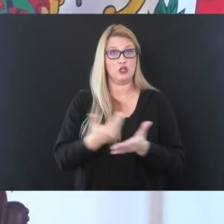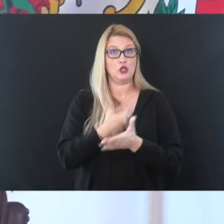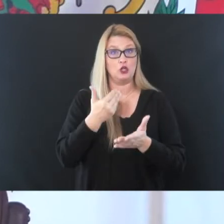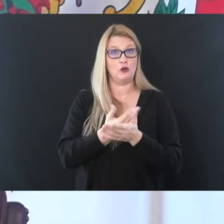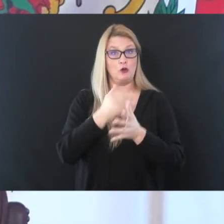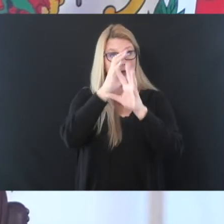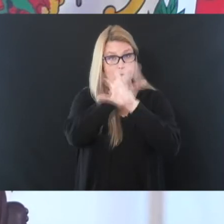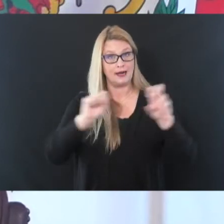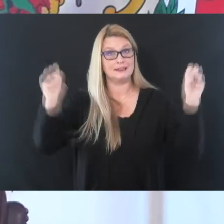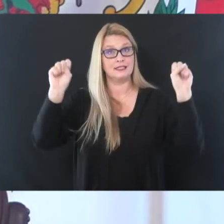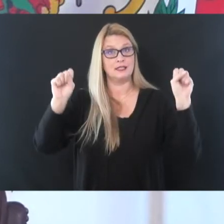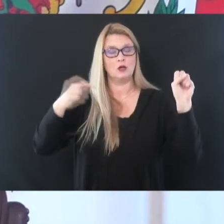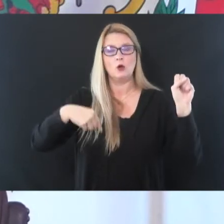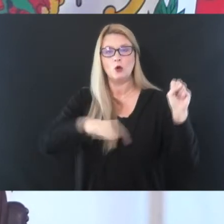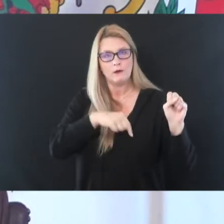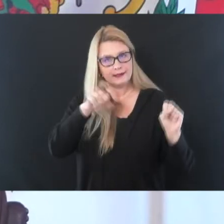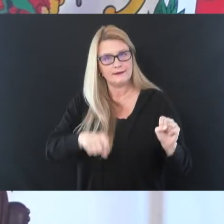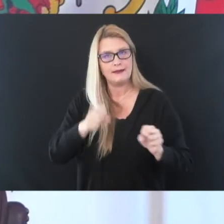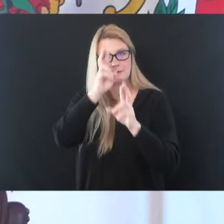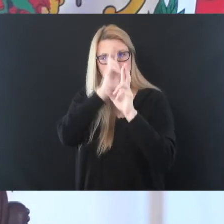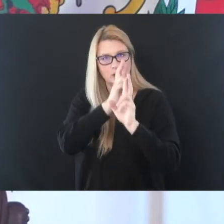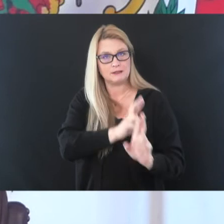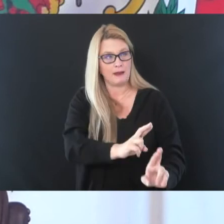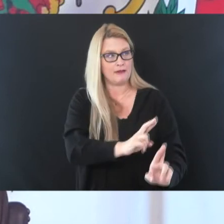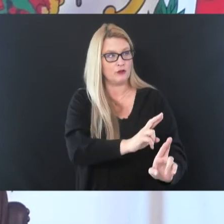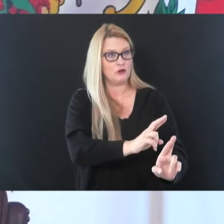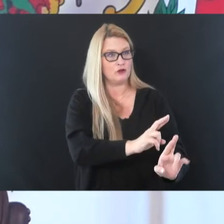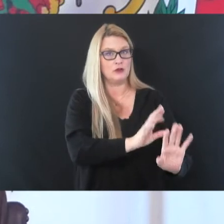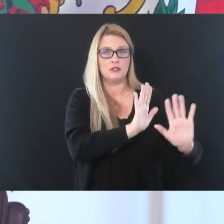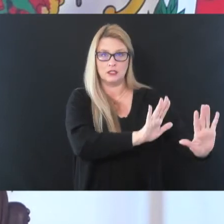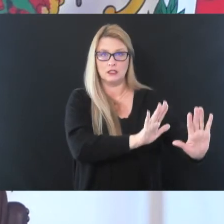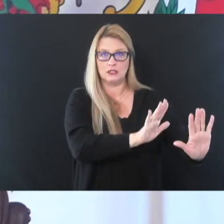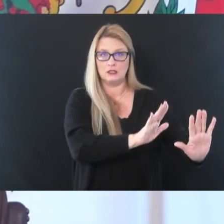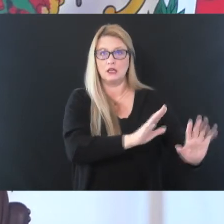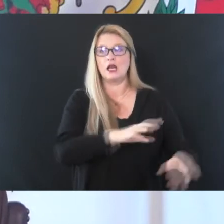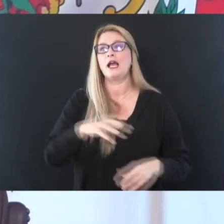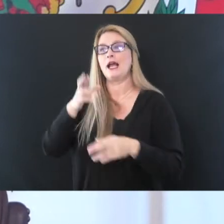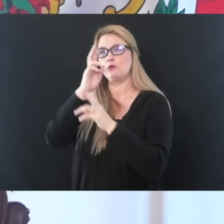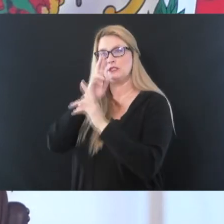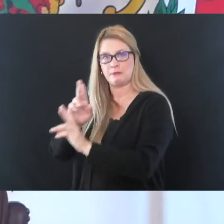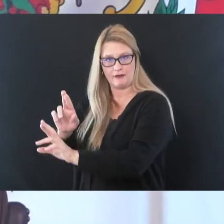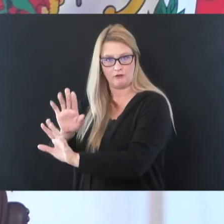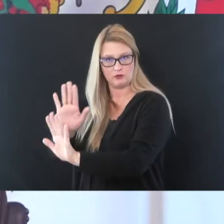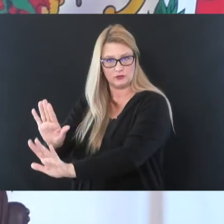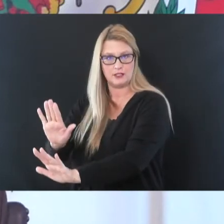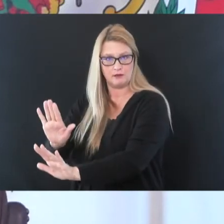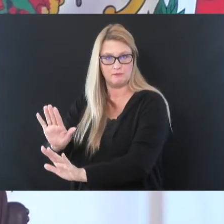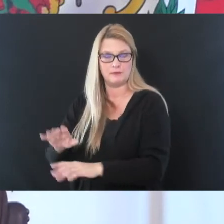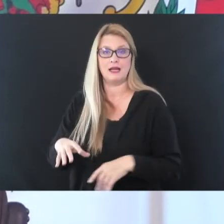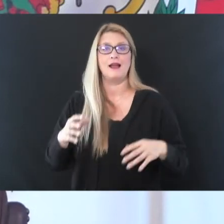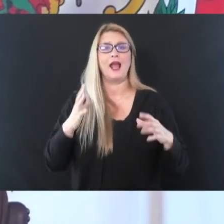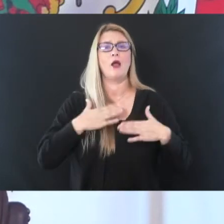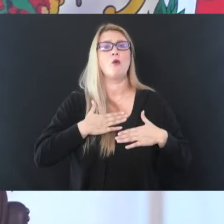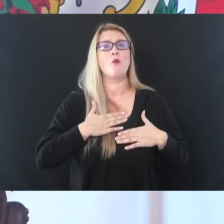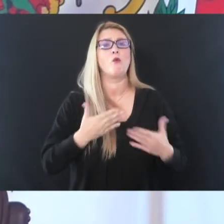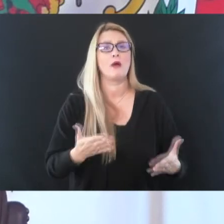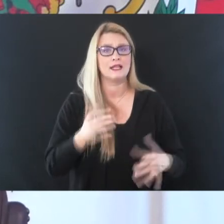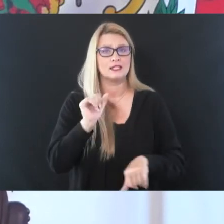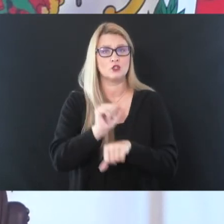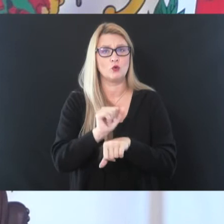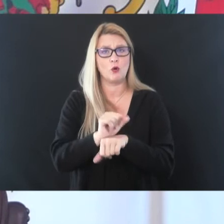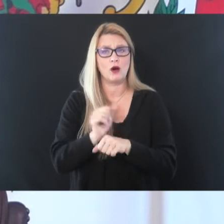be respectful to the old and respectful to the new, and be willing to work with the new just